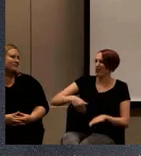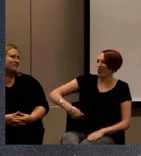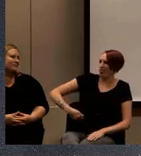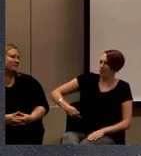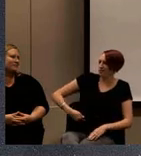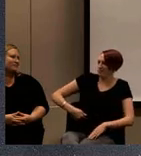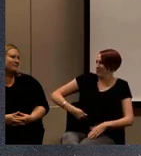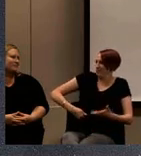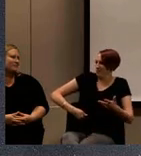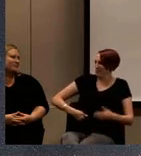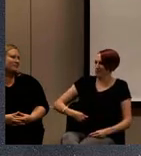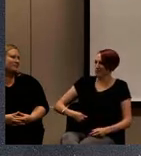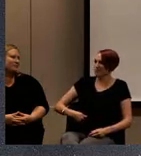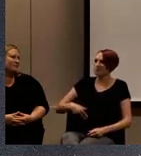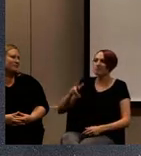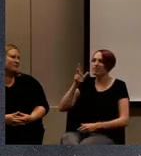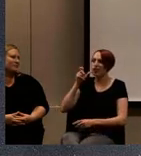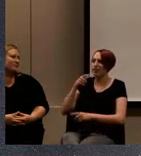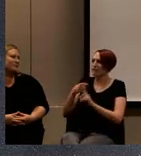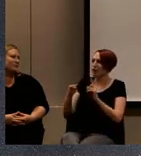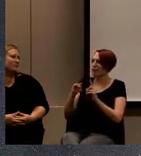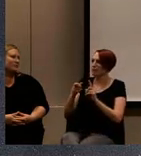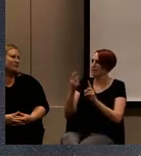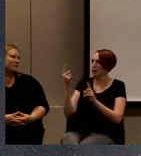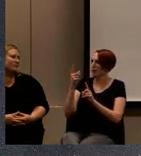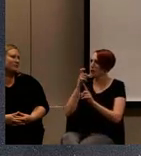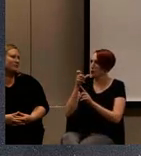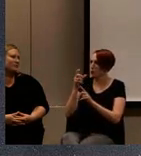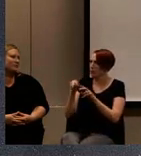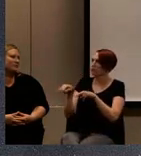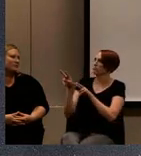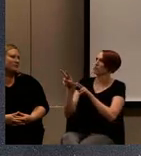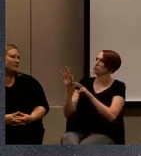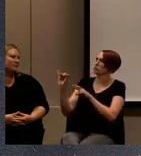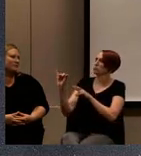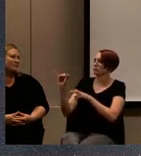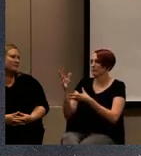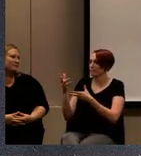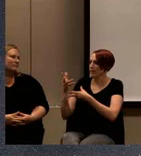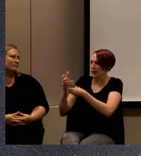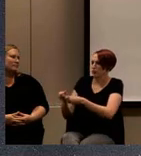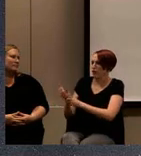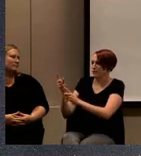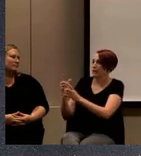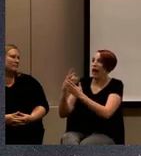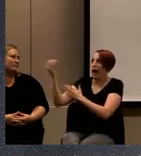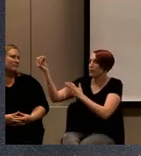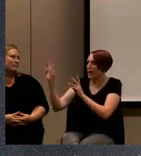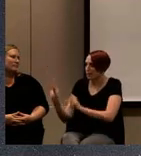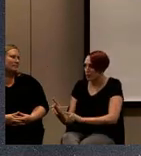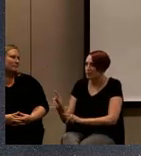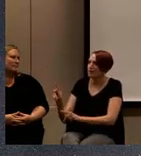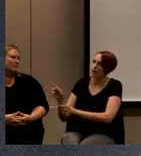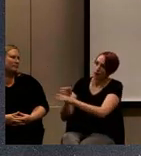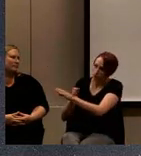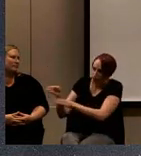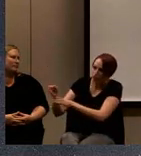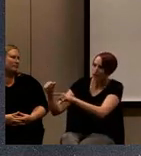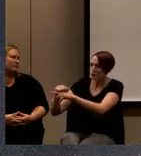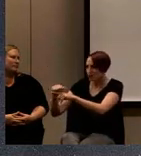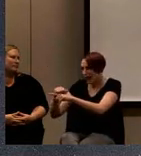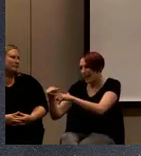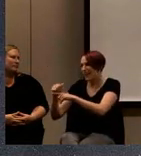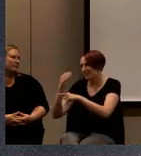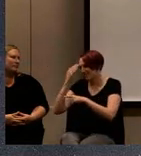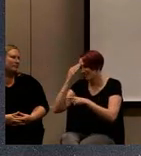you know, they want to hear it from someone, out, you know, an outside observer, someone that maybe has some professional training in this. And